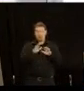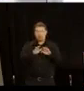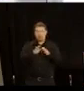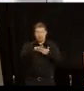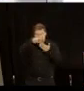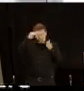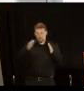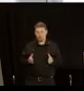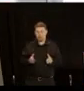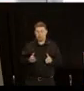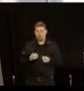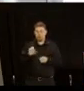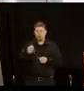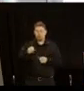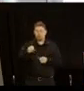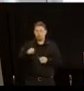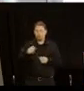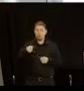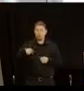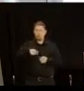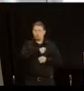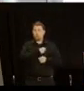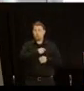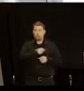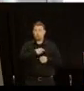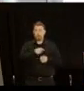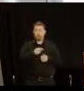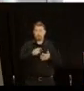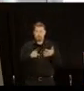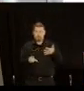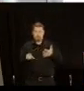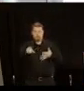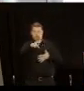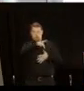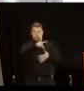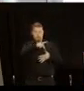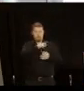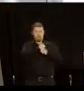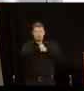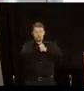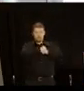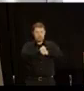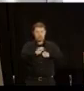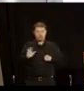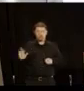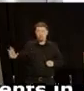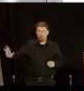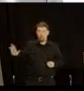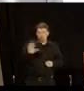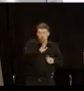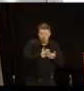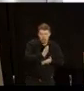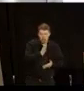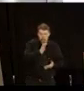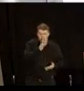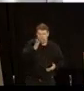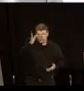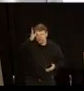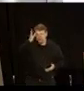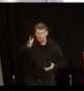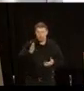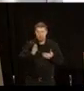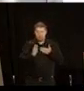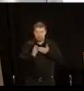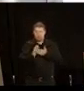system. We are prioritizing, protecting your rights as a parent, investing in